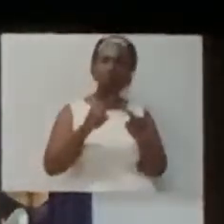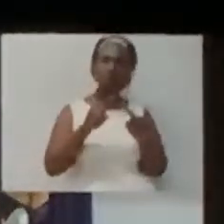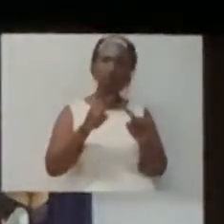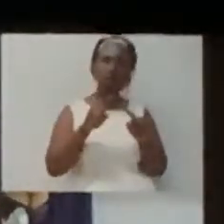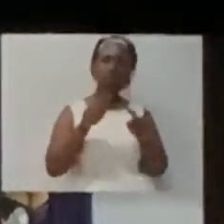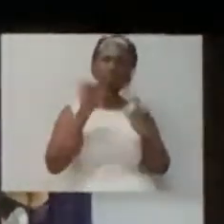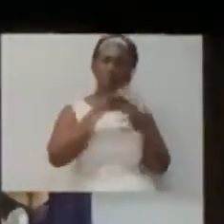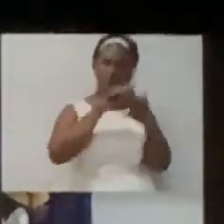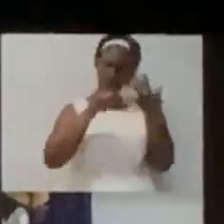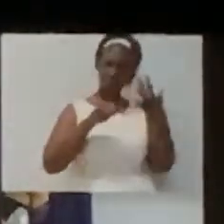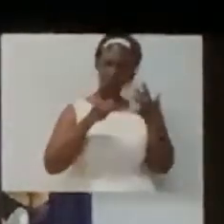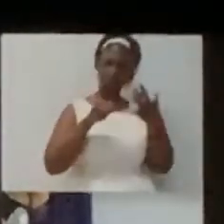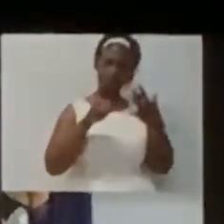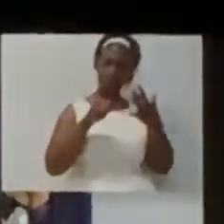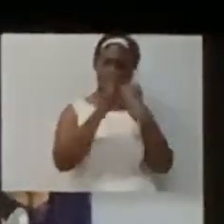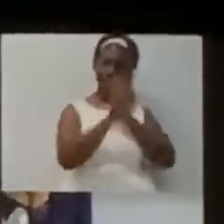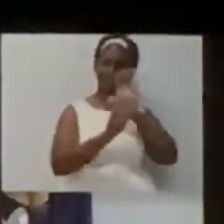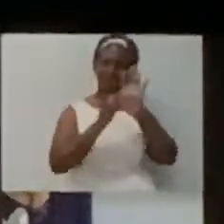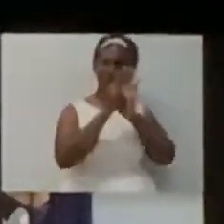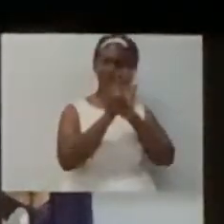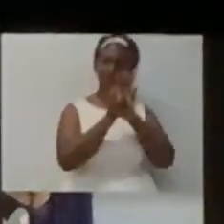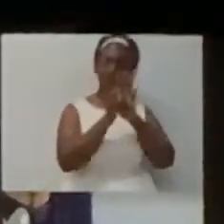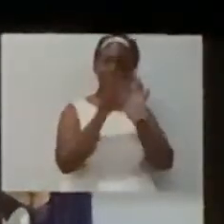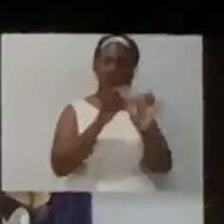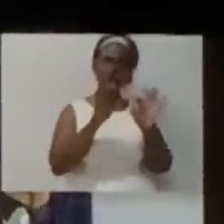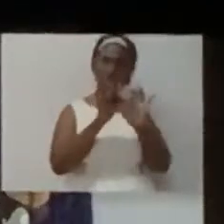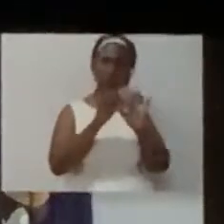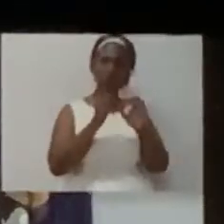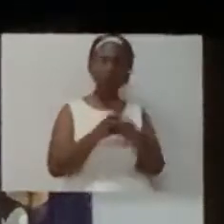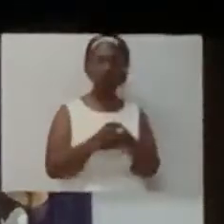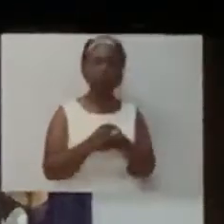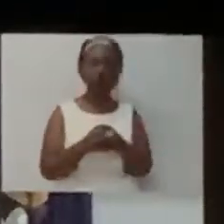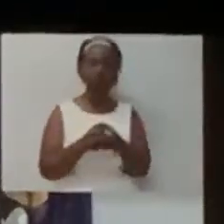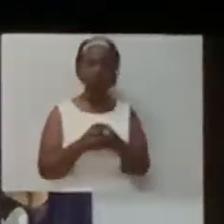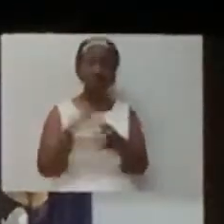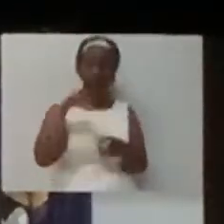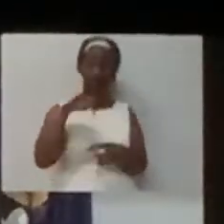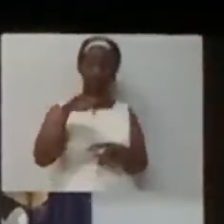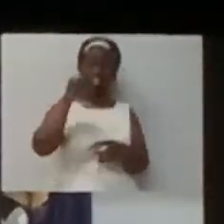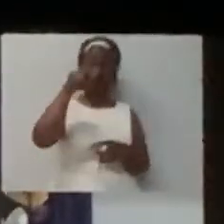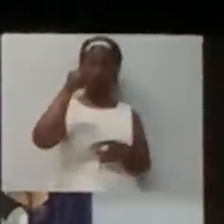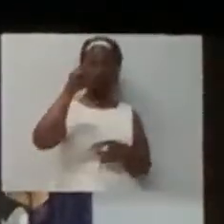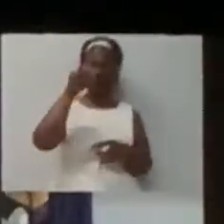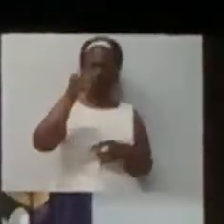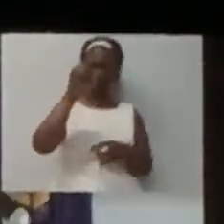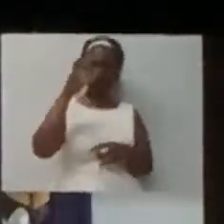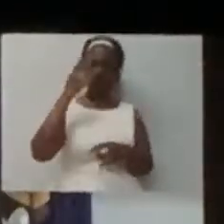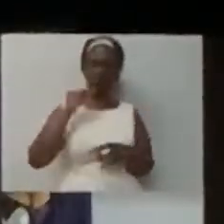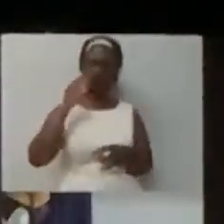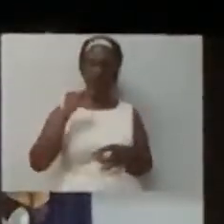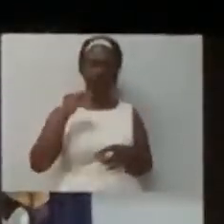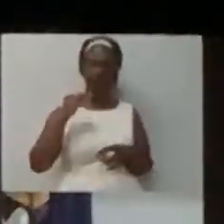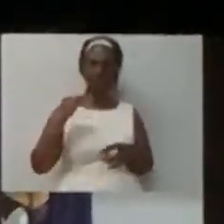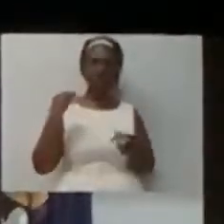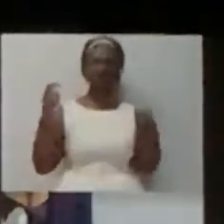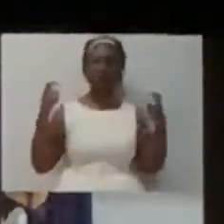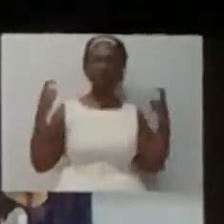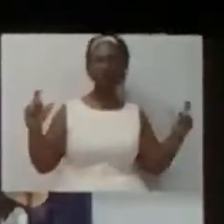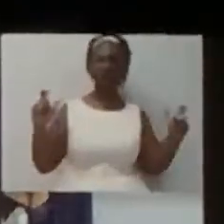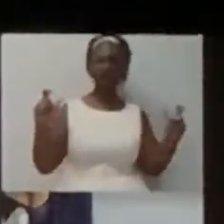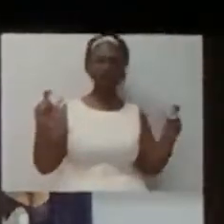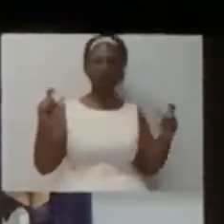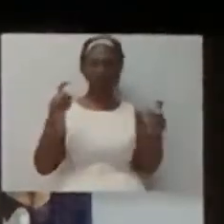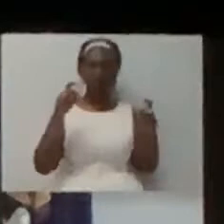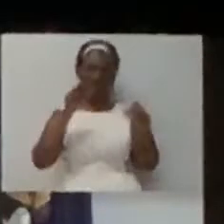important right now in our world. She recently wrote, "This pandemic experience is a